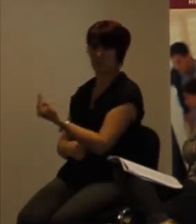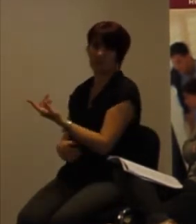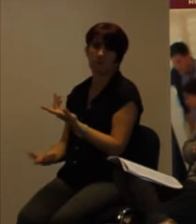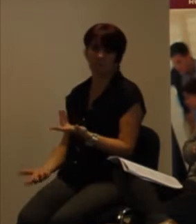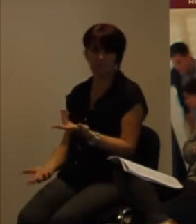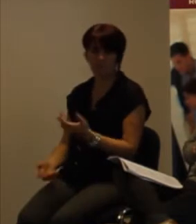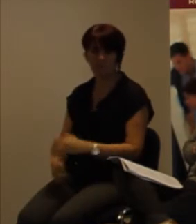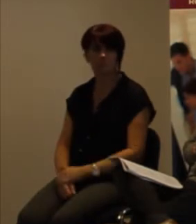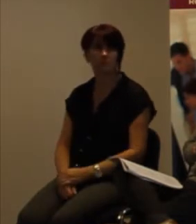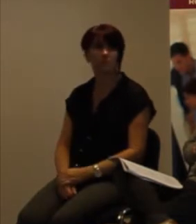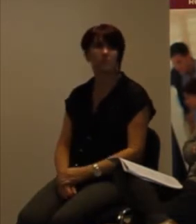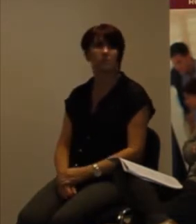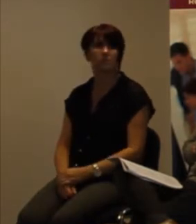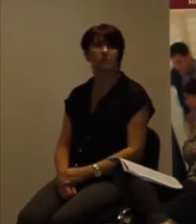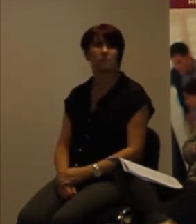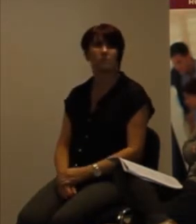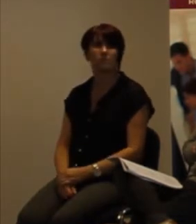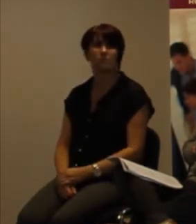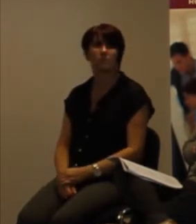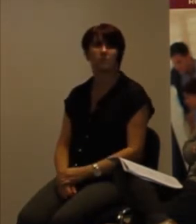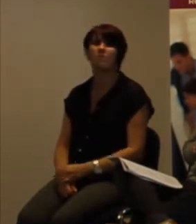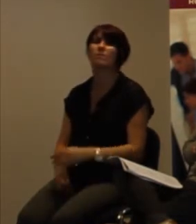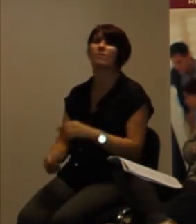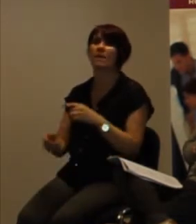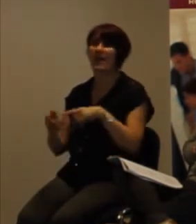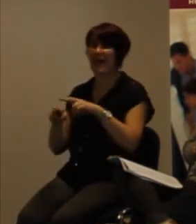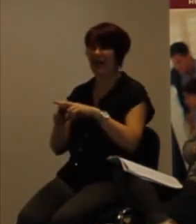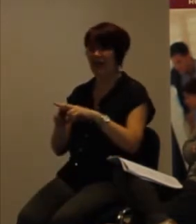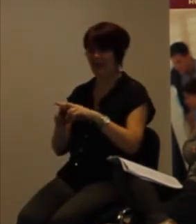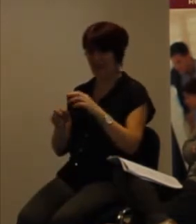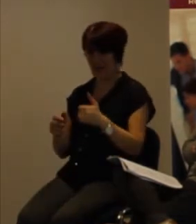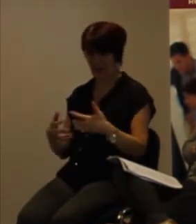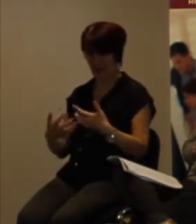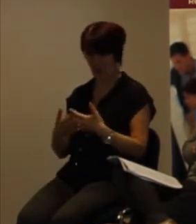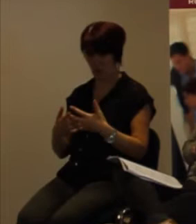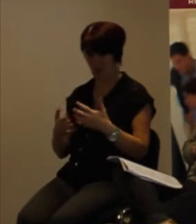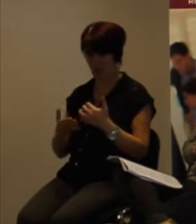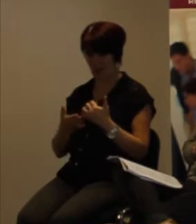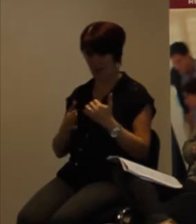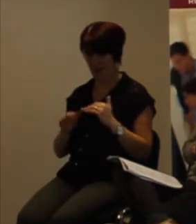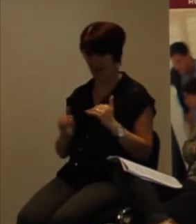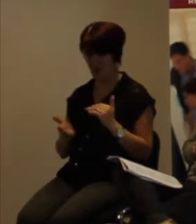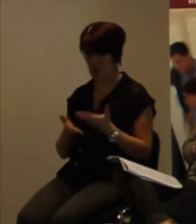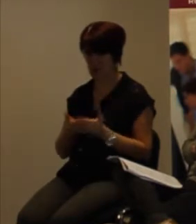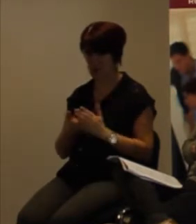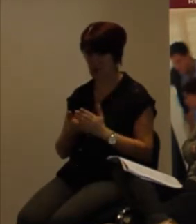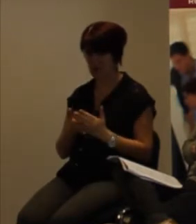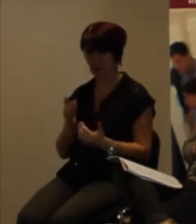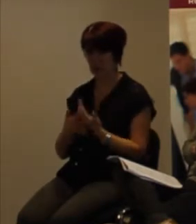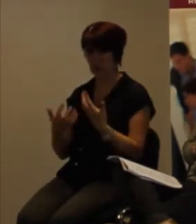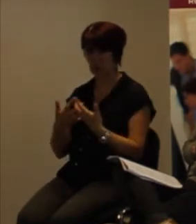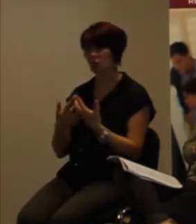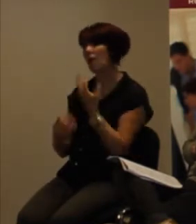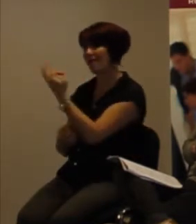be sure to consult OCNI if you're unsure of the impact of a new